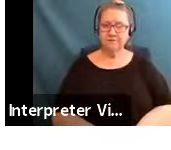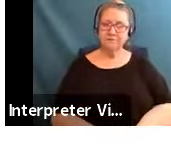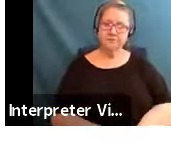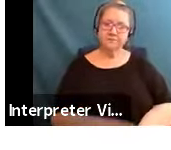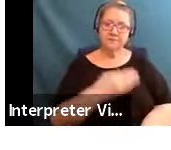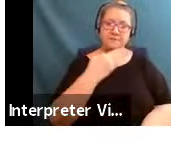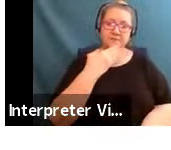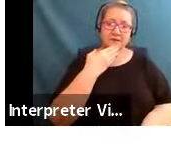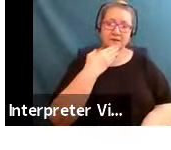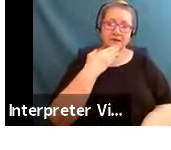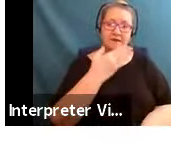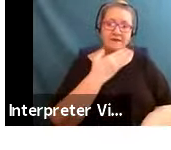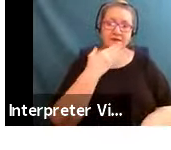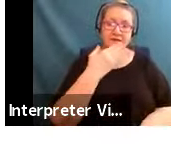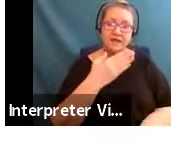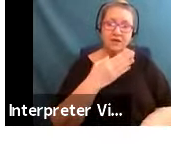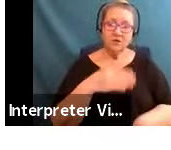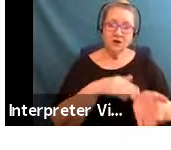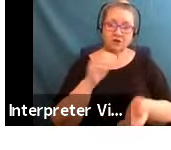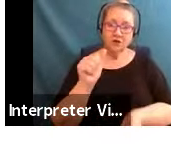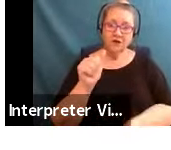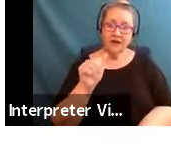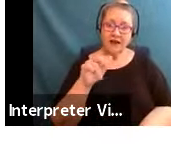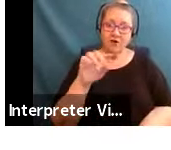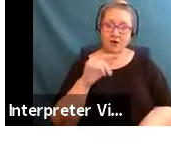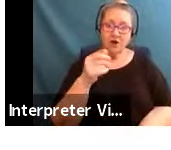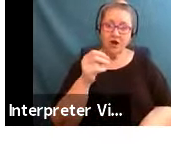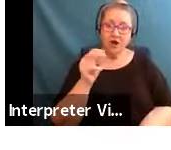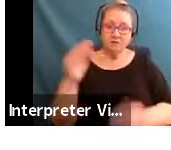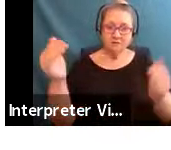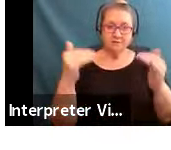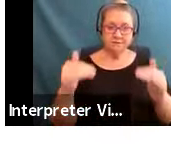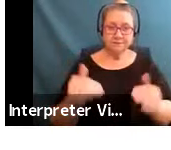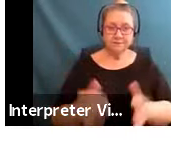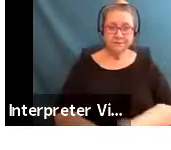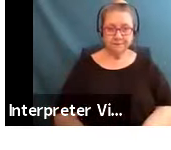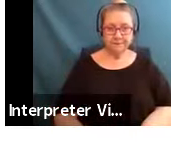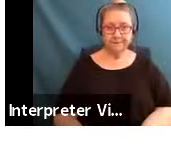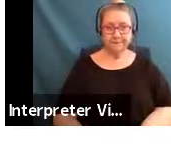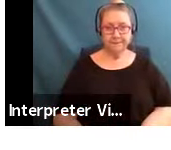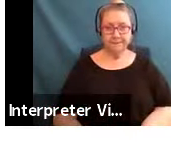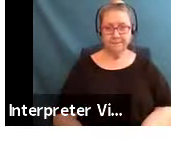very much, Dr. Aragon. Next slide, please.